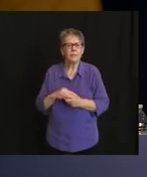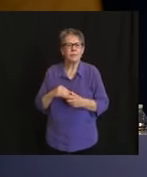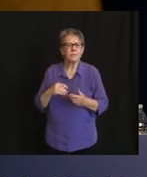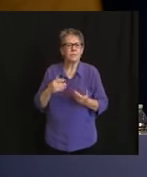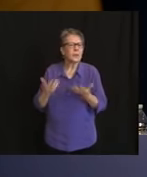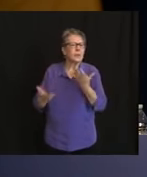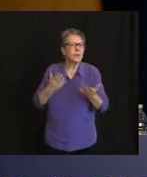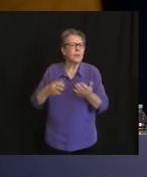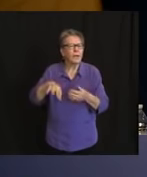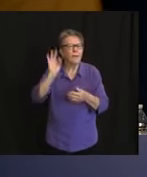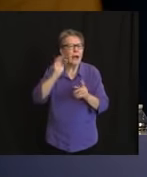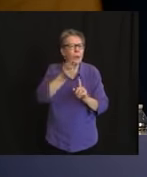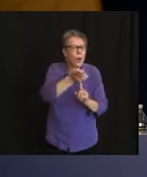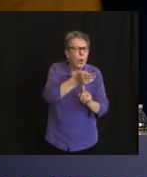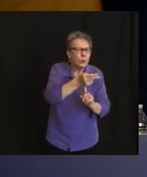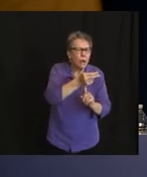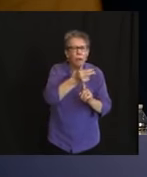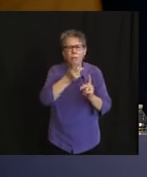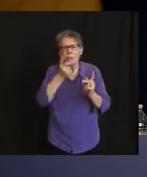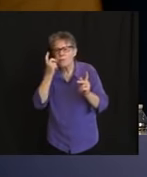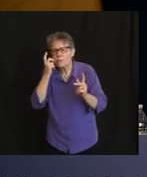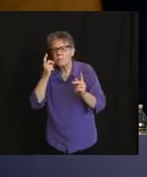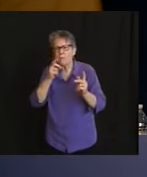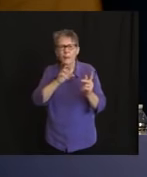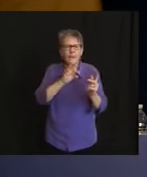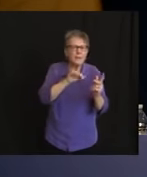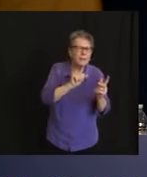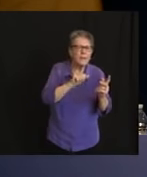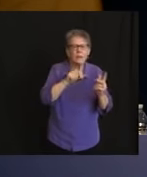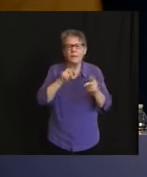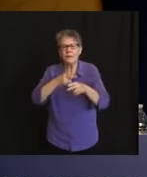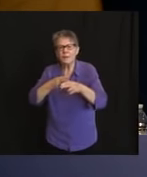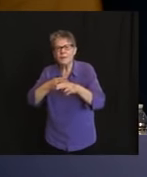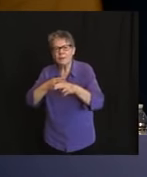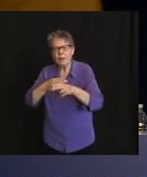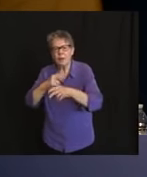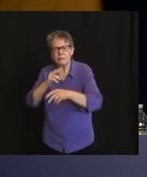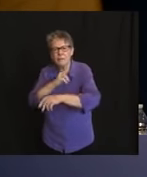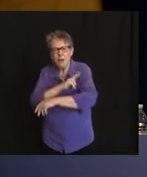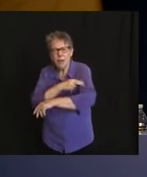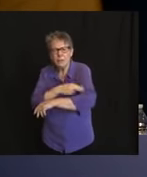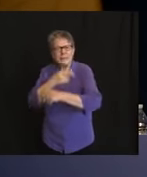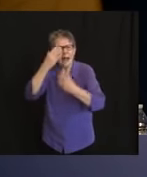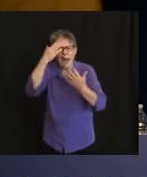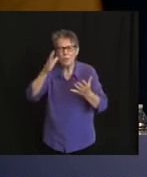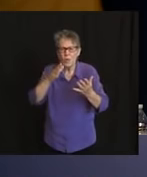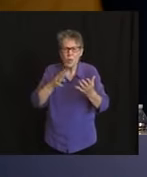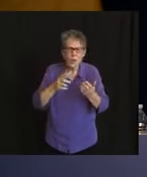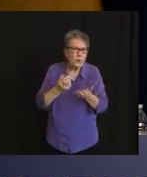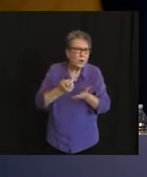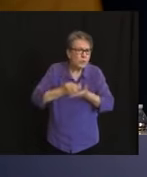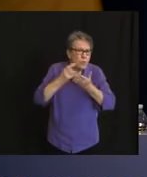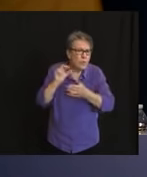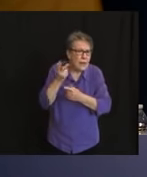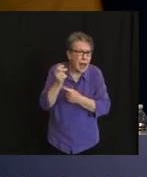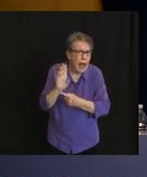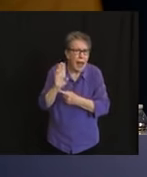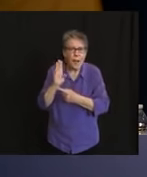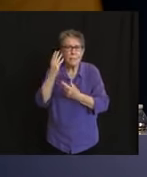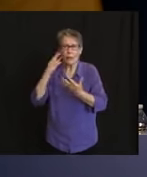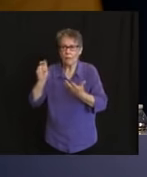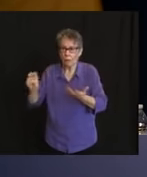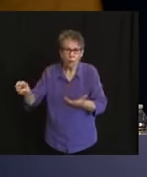you identified, John. So it's a good question. We just have to see where we can get that information because it is collected. As far as the